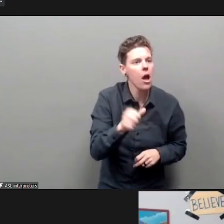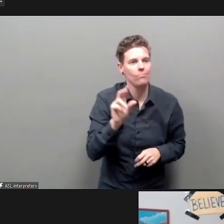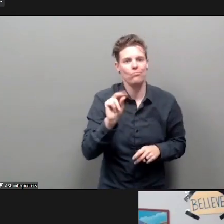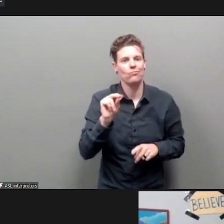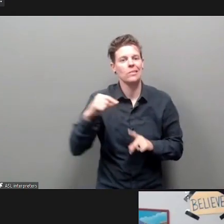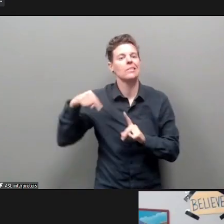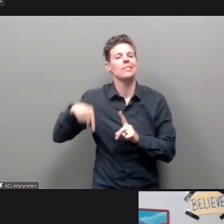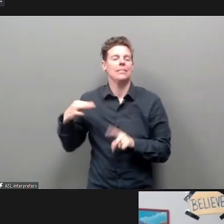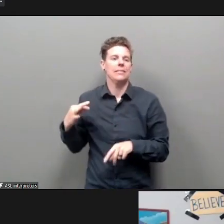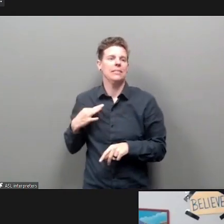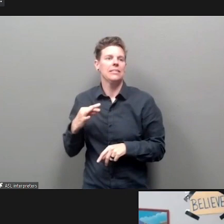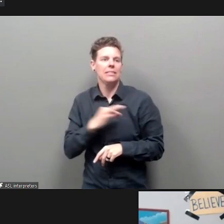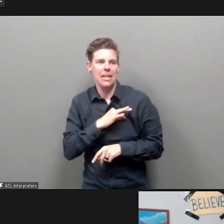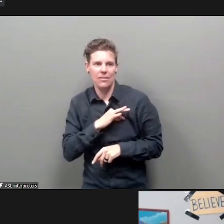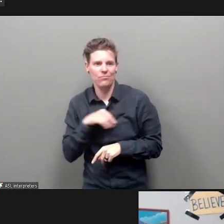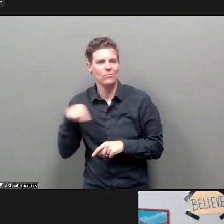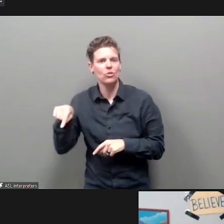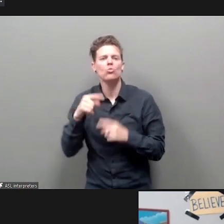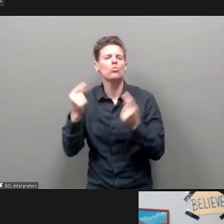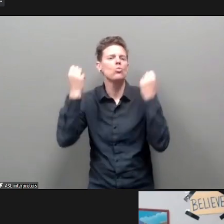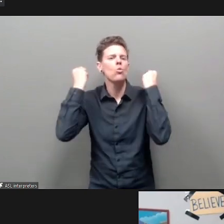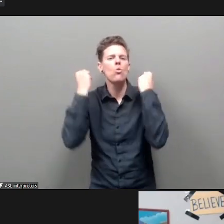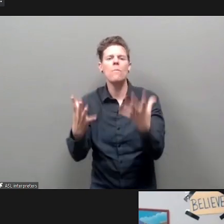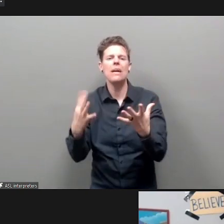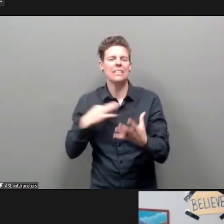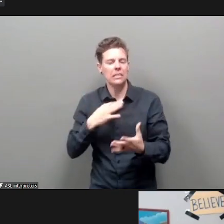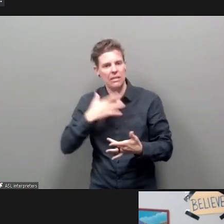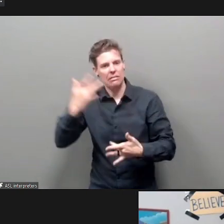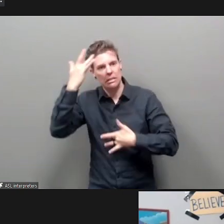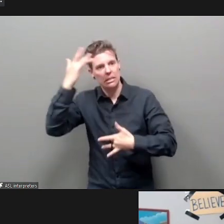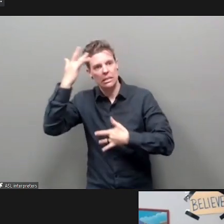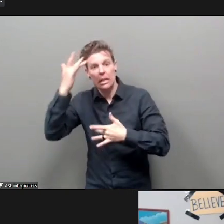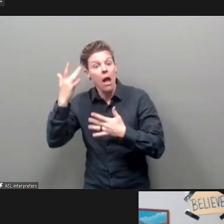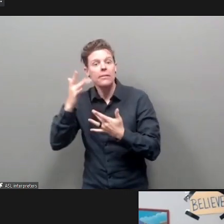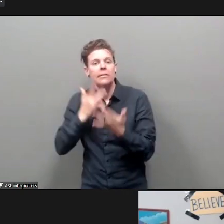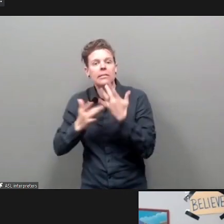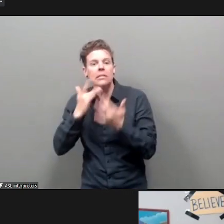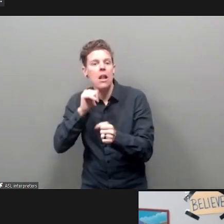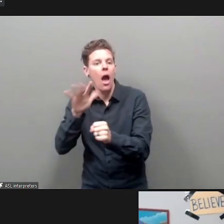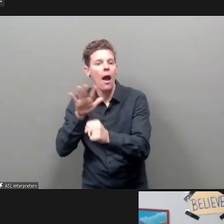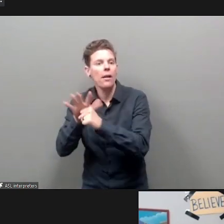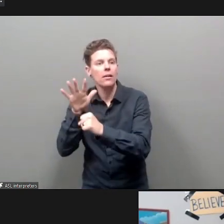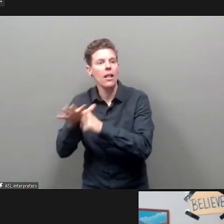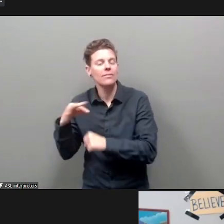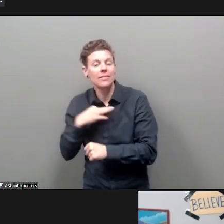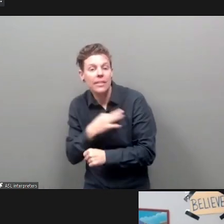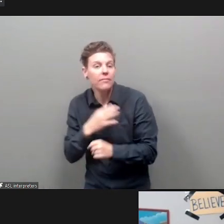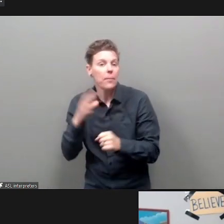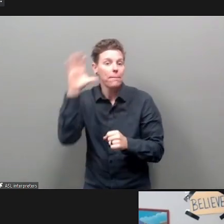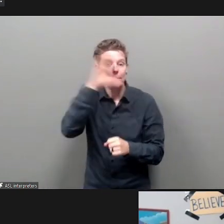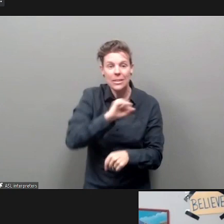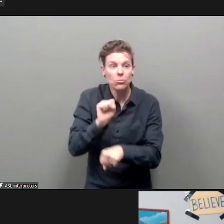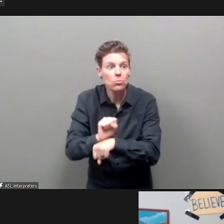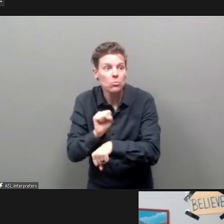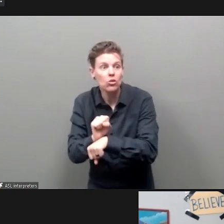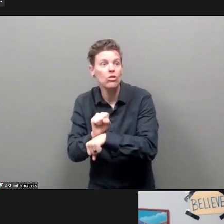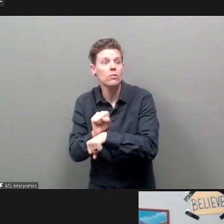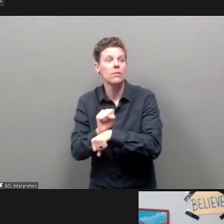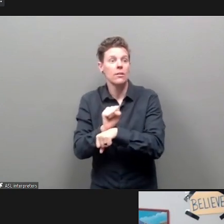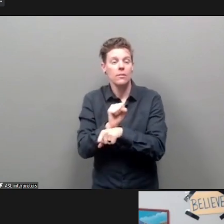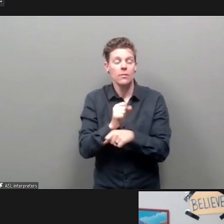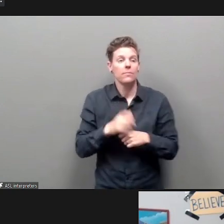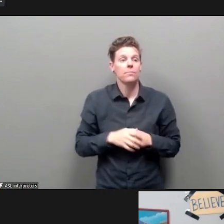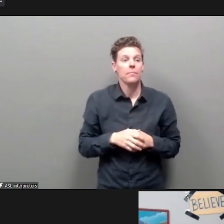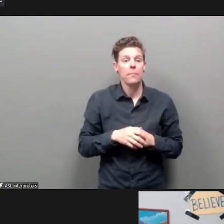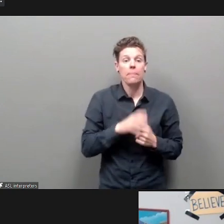getting COVID infections and therefore having to miss work, not from school, but just from being out and about,